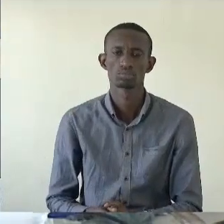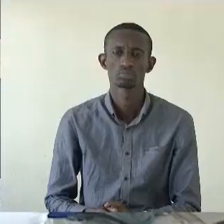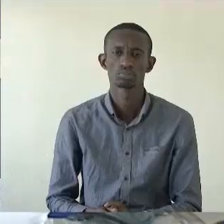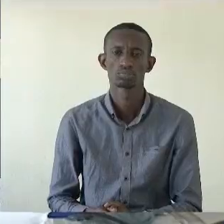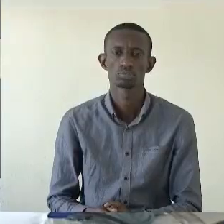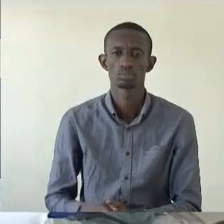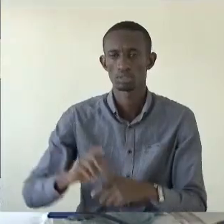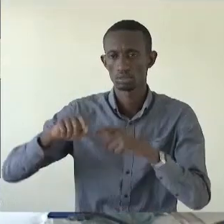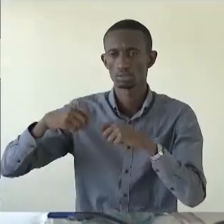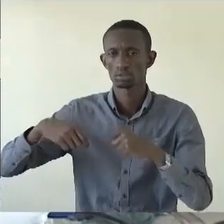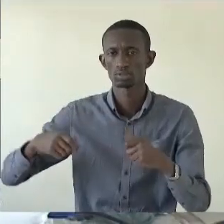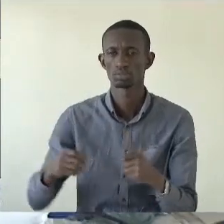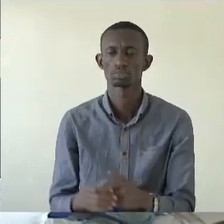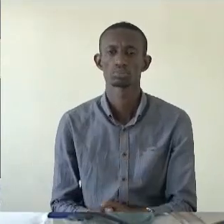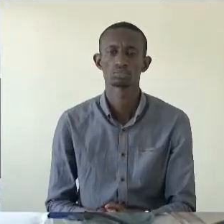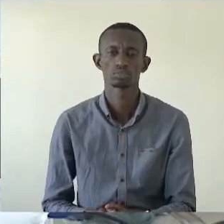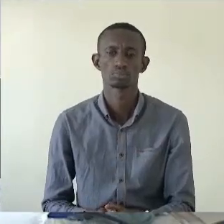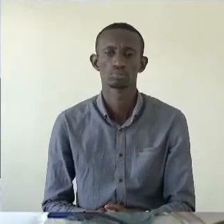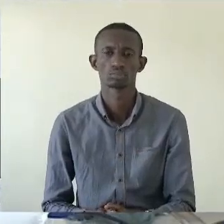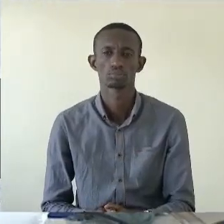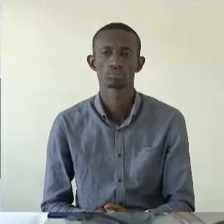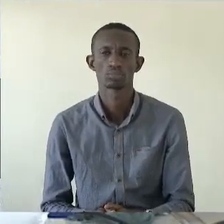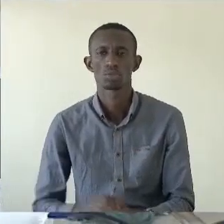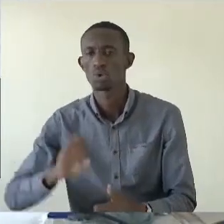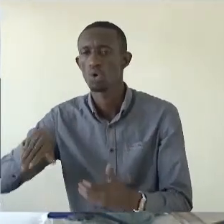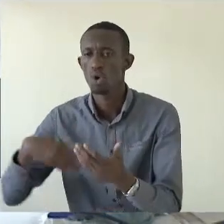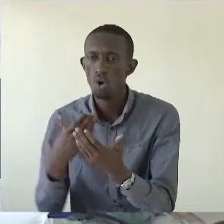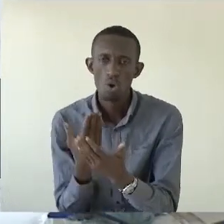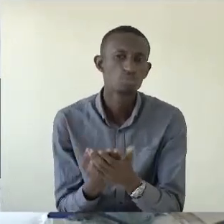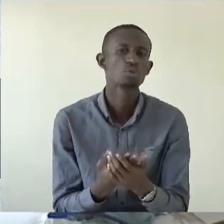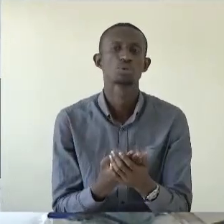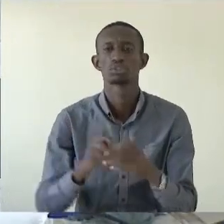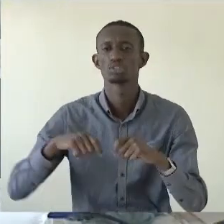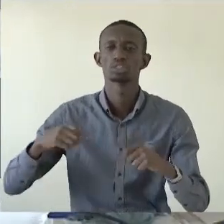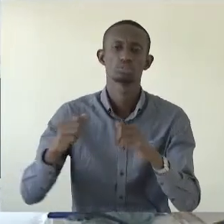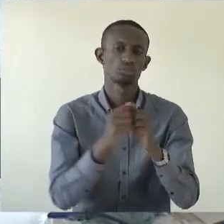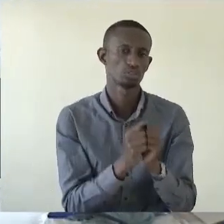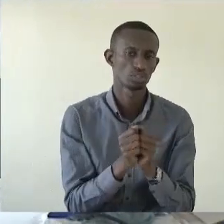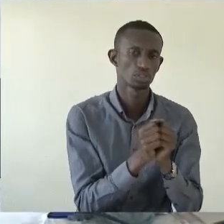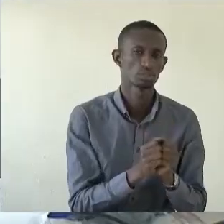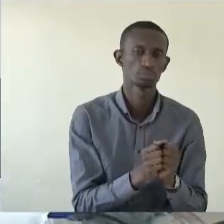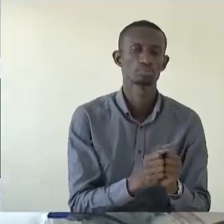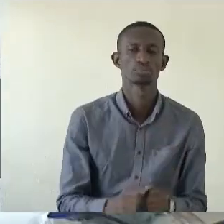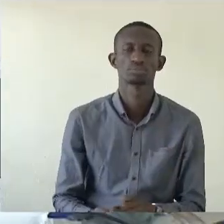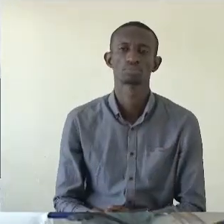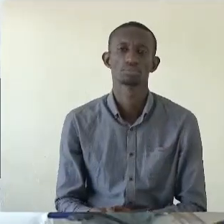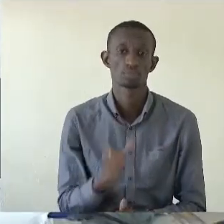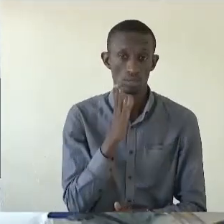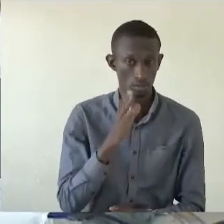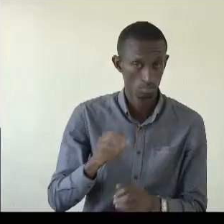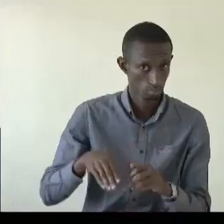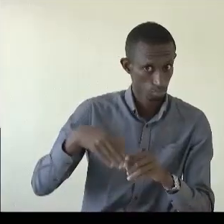reactions. So all these reactions all together. So let's move on to